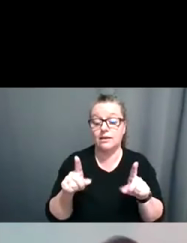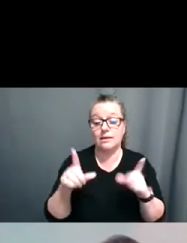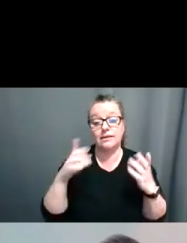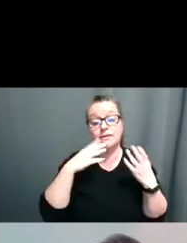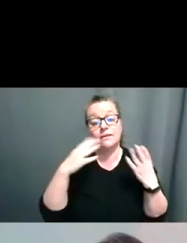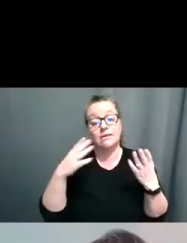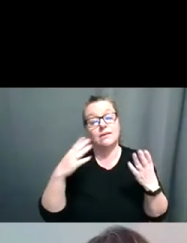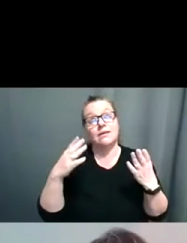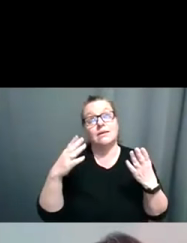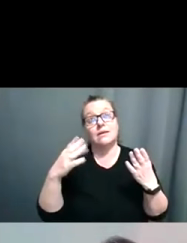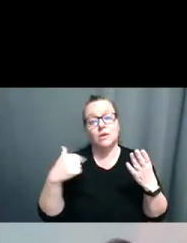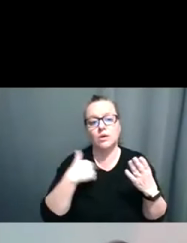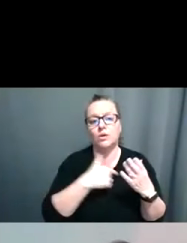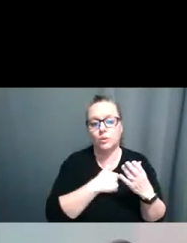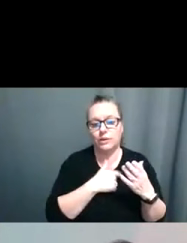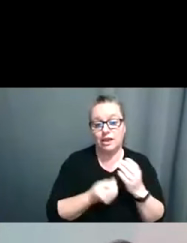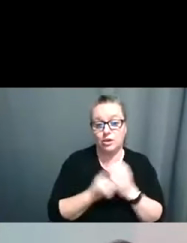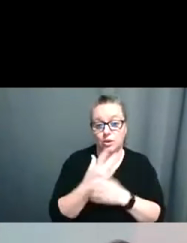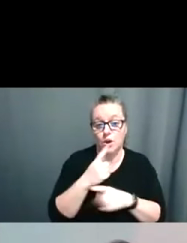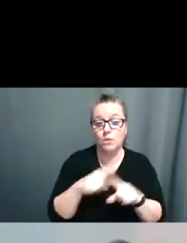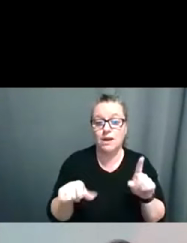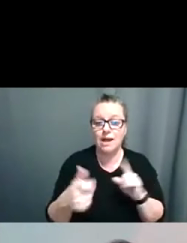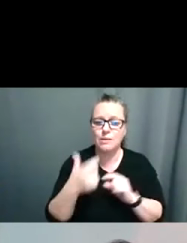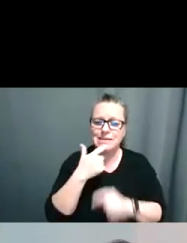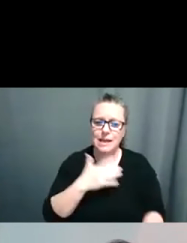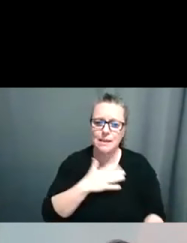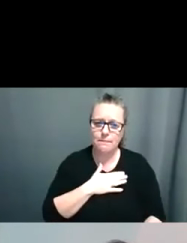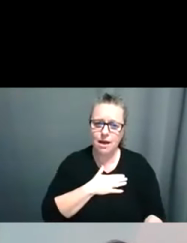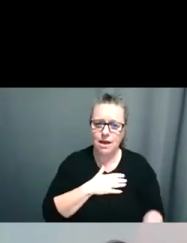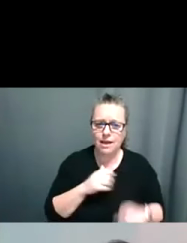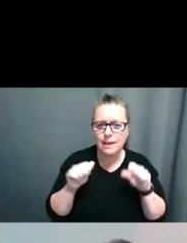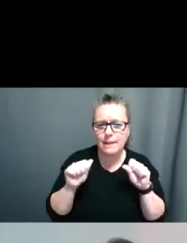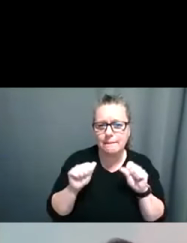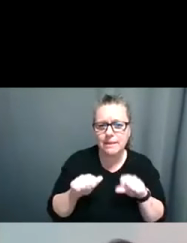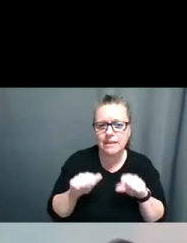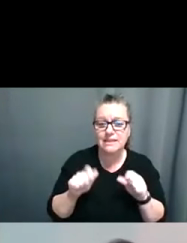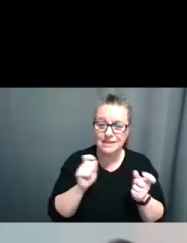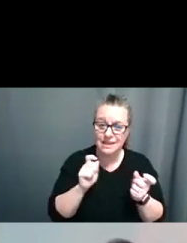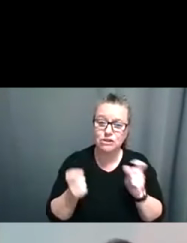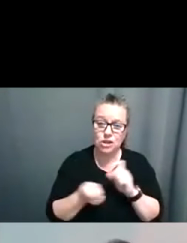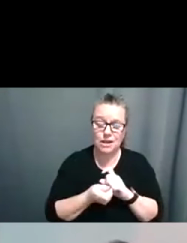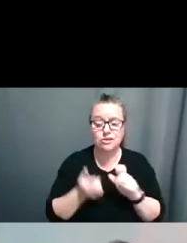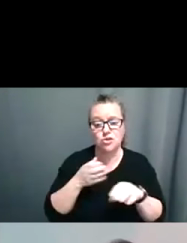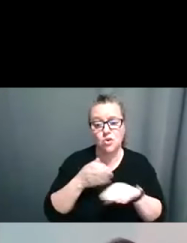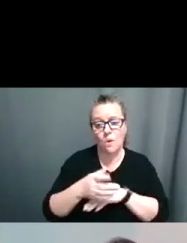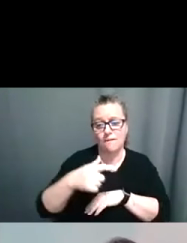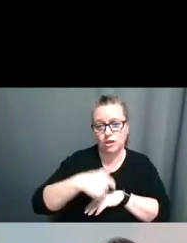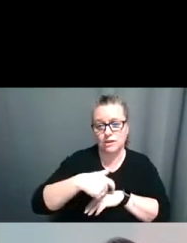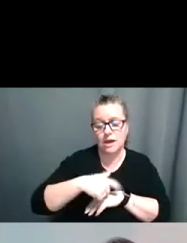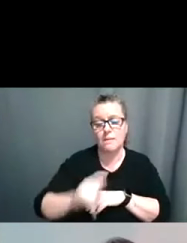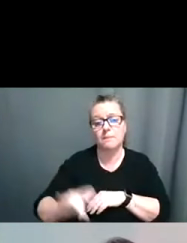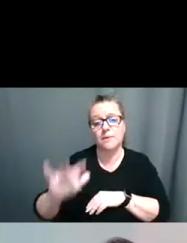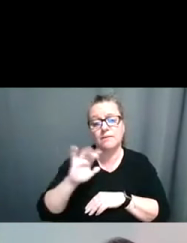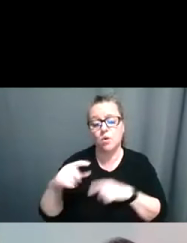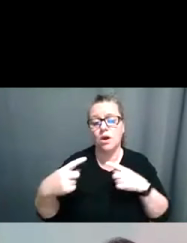we grow, right? But I would say that my abilities have changed over time. I used to struggle